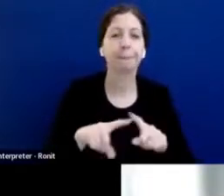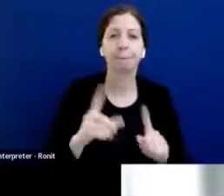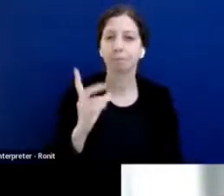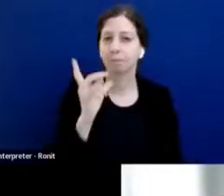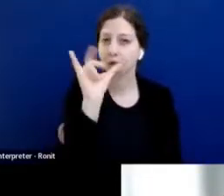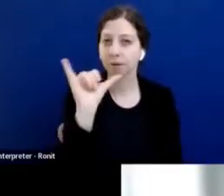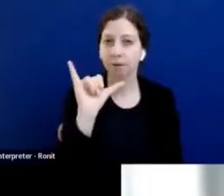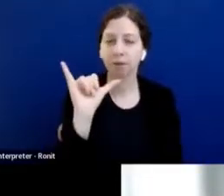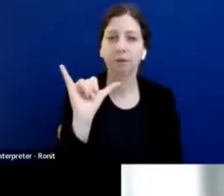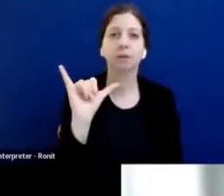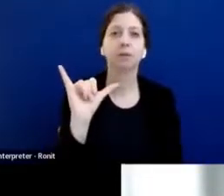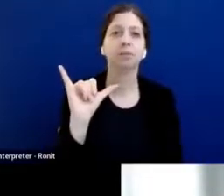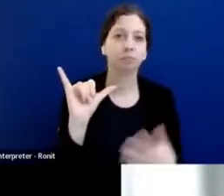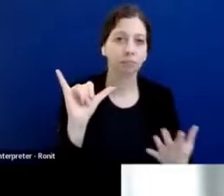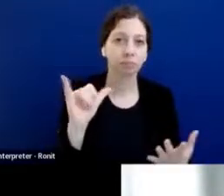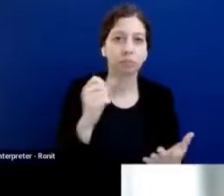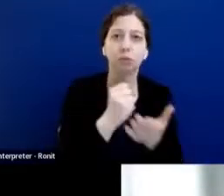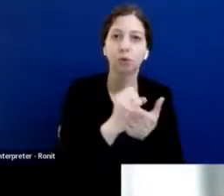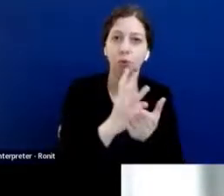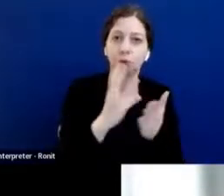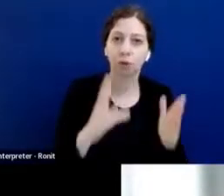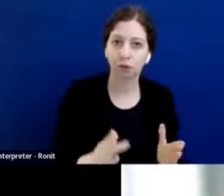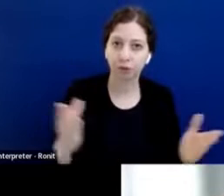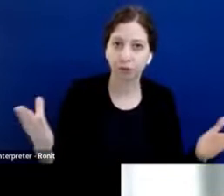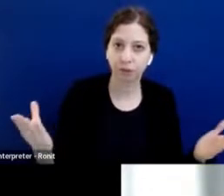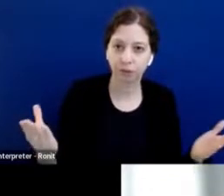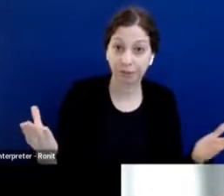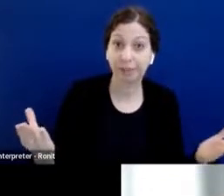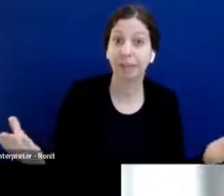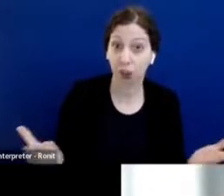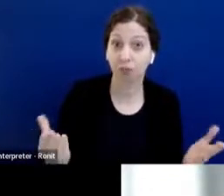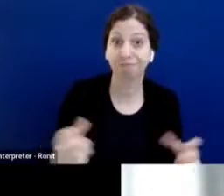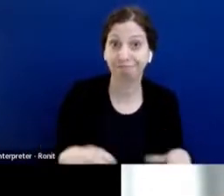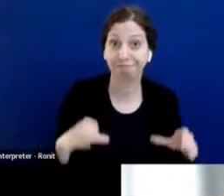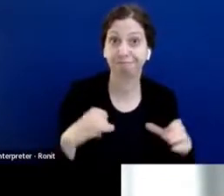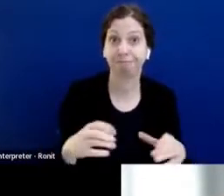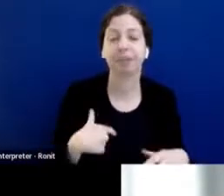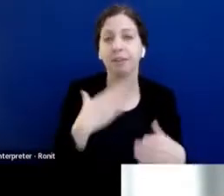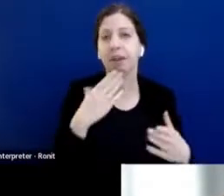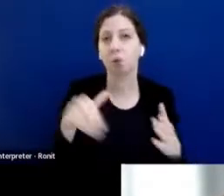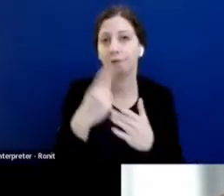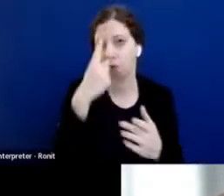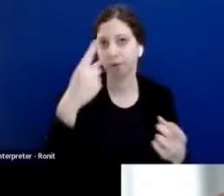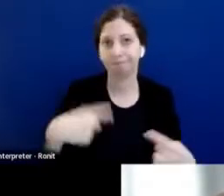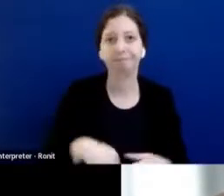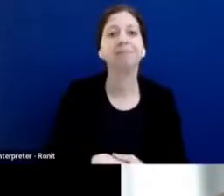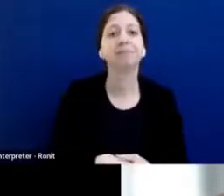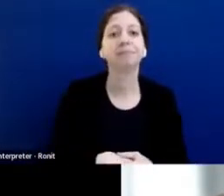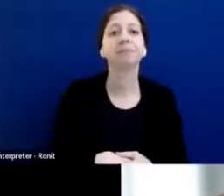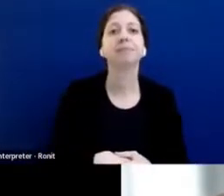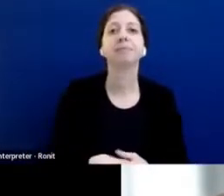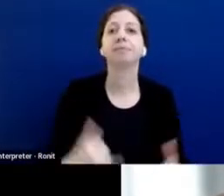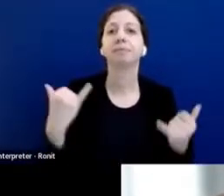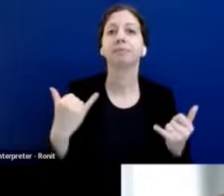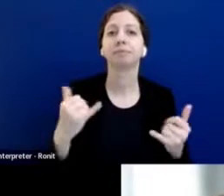as I said, the social workers are here in force. So thank you all for being here. At this time, let's go to